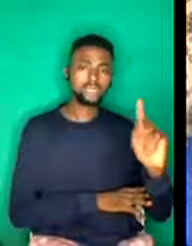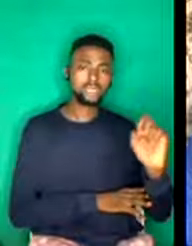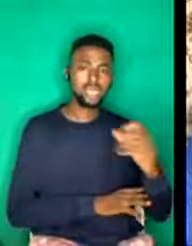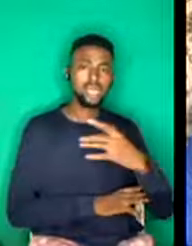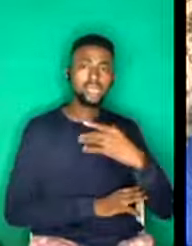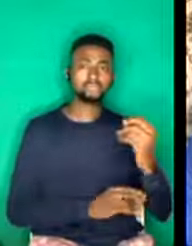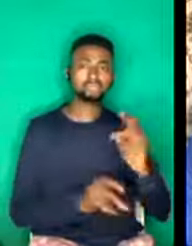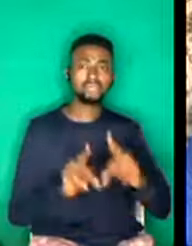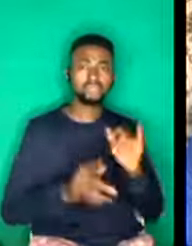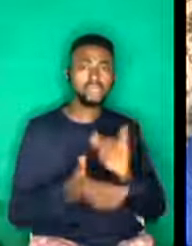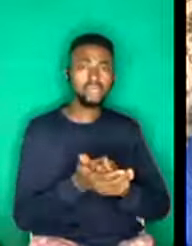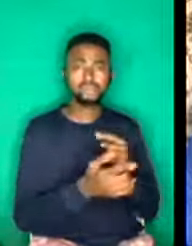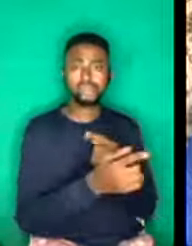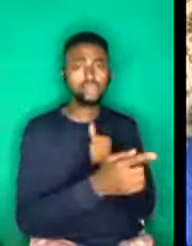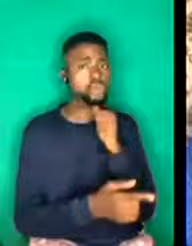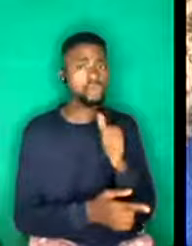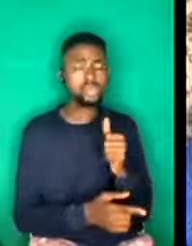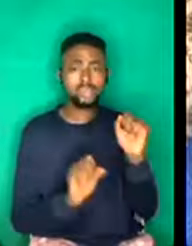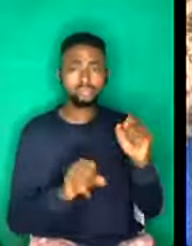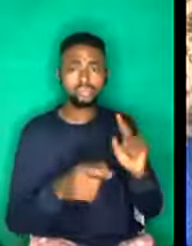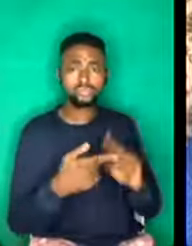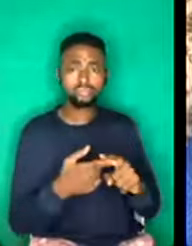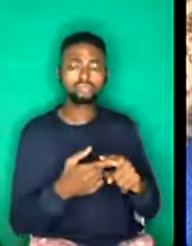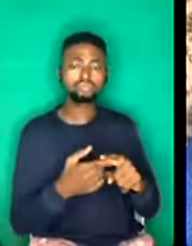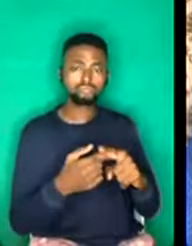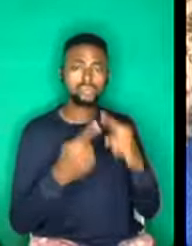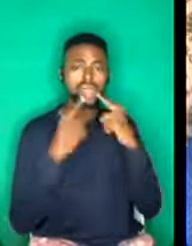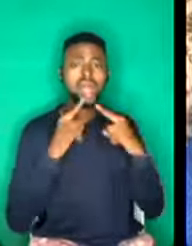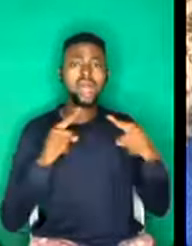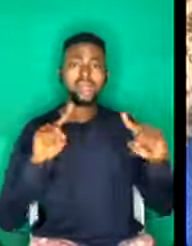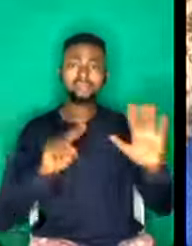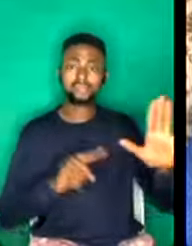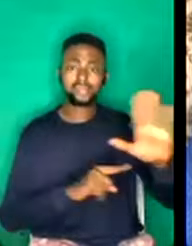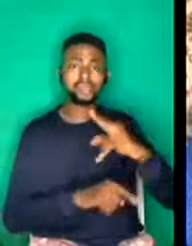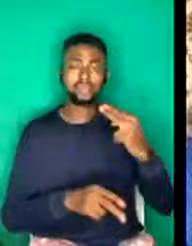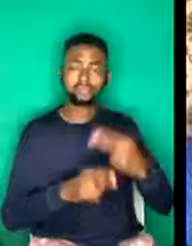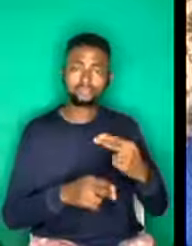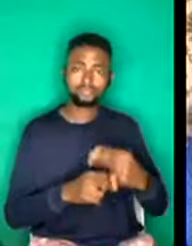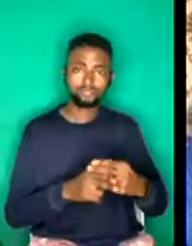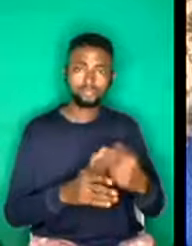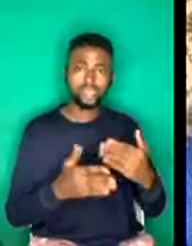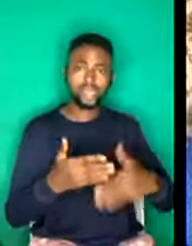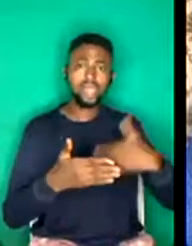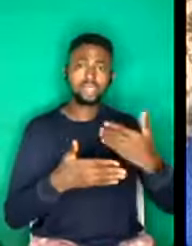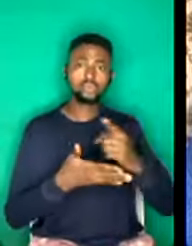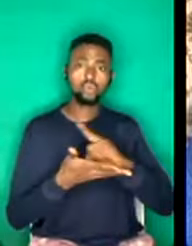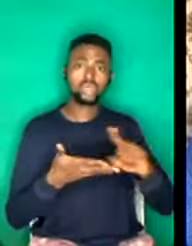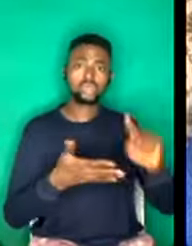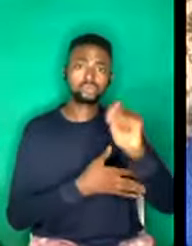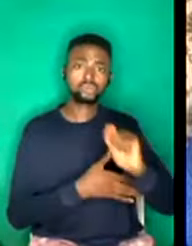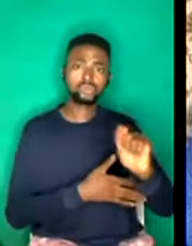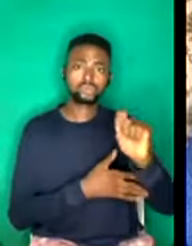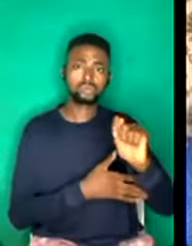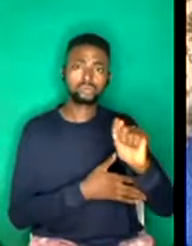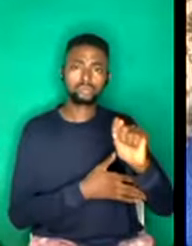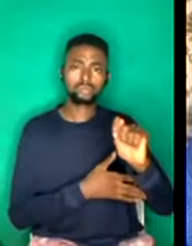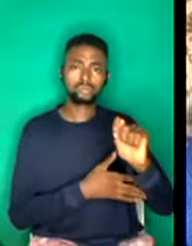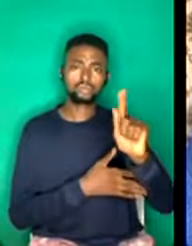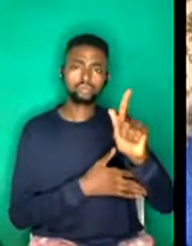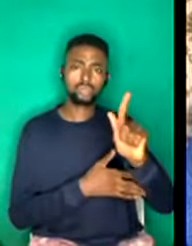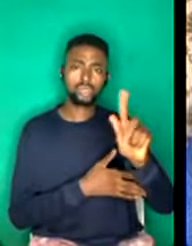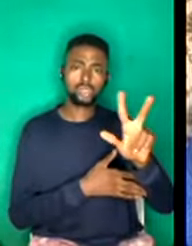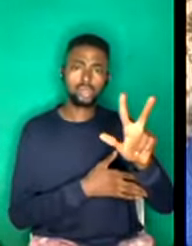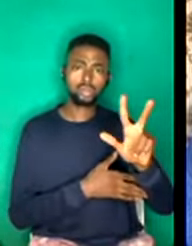to, call their name, right? Next week, Tuesday, that's the 23rd of